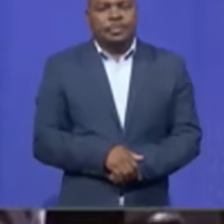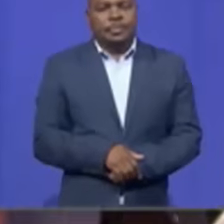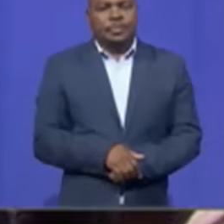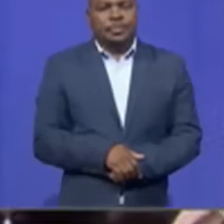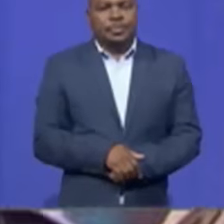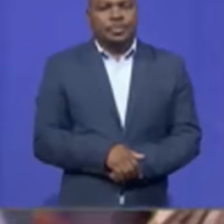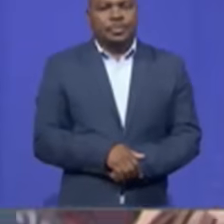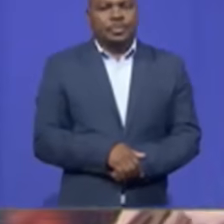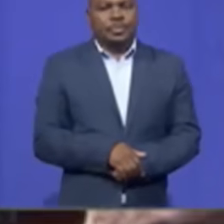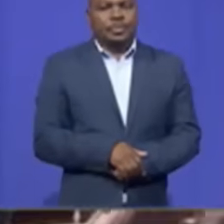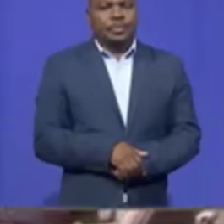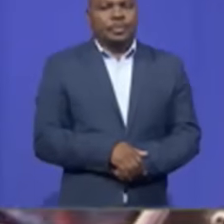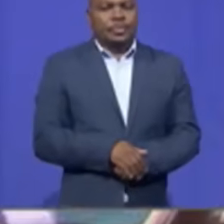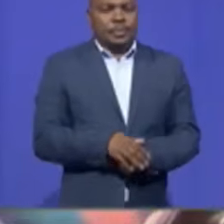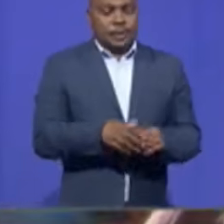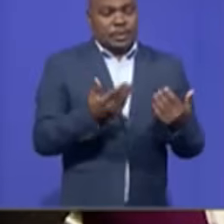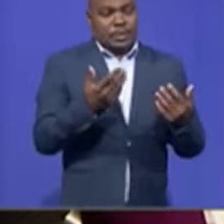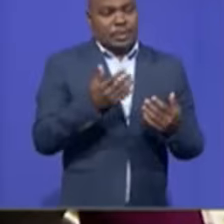of